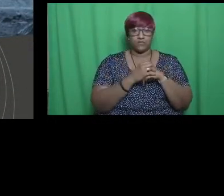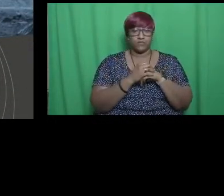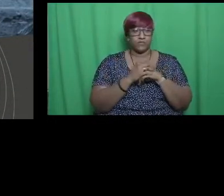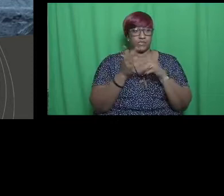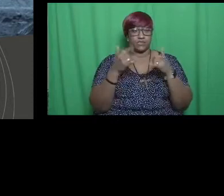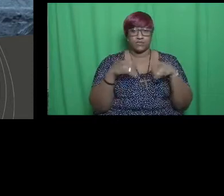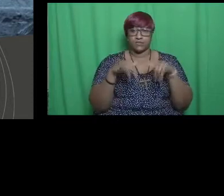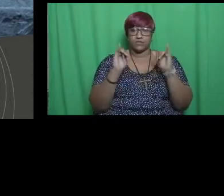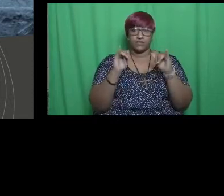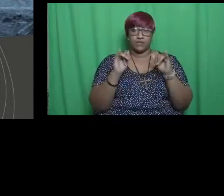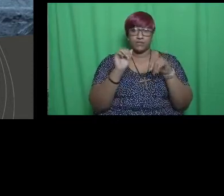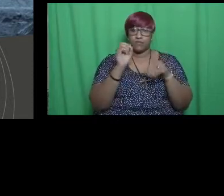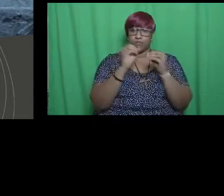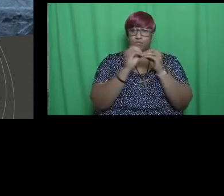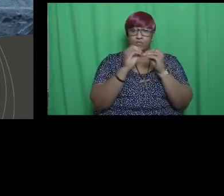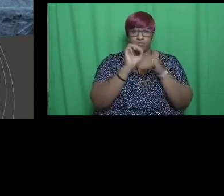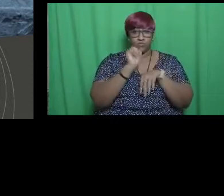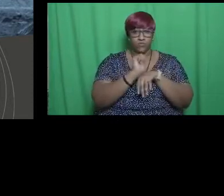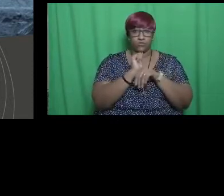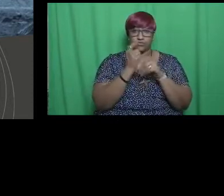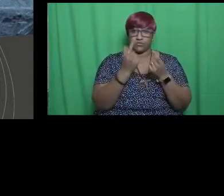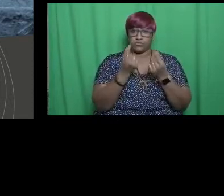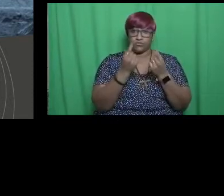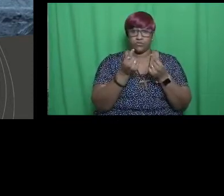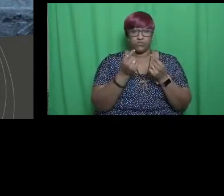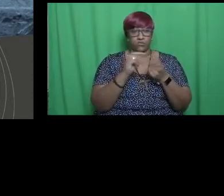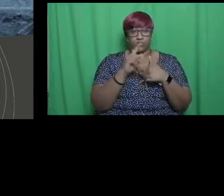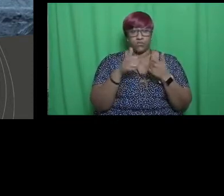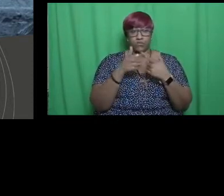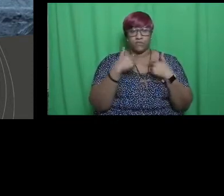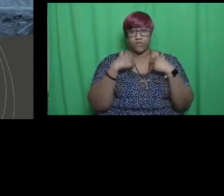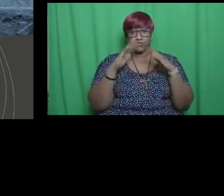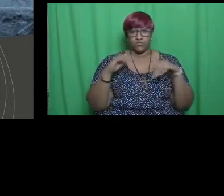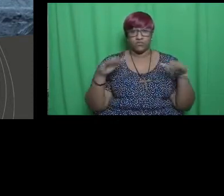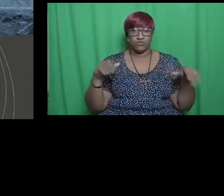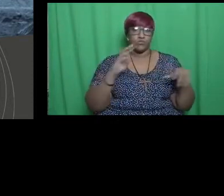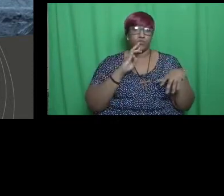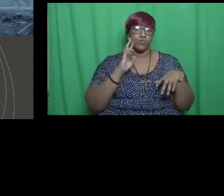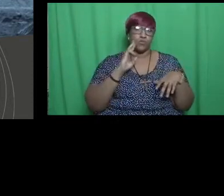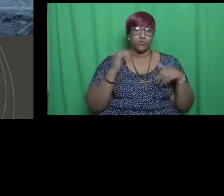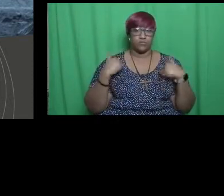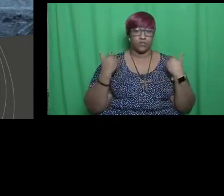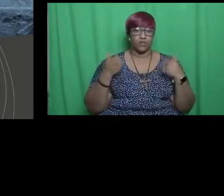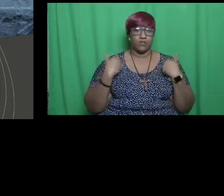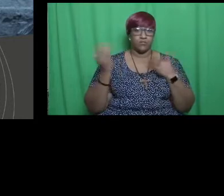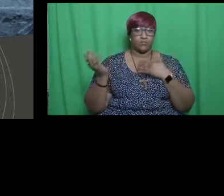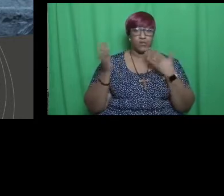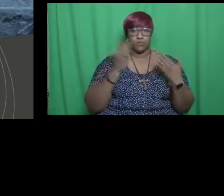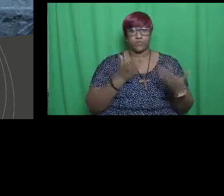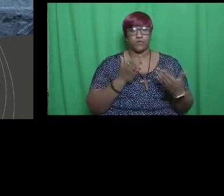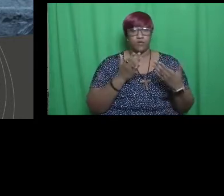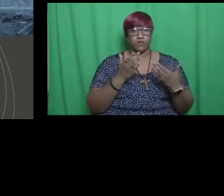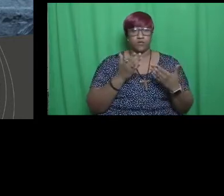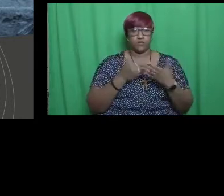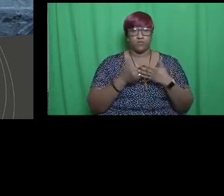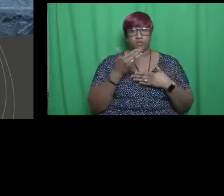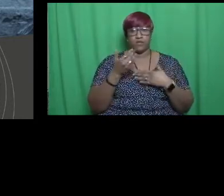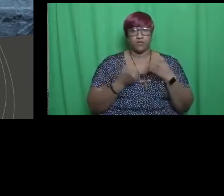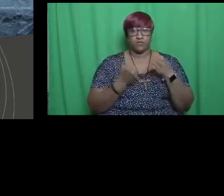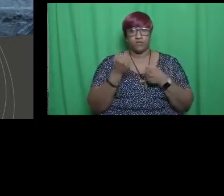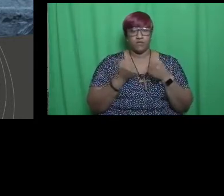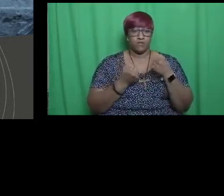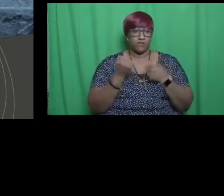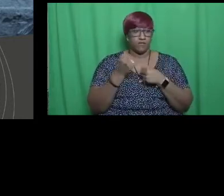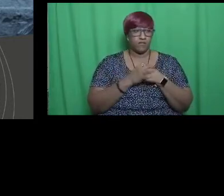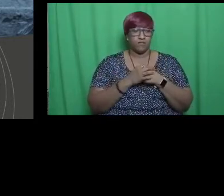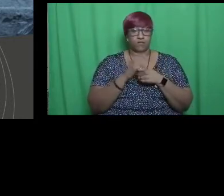Still more work to do. When my children were younger, we brought a car from a particular, it was a